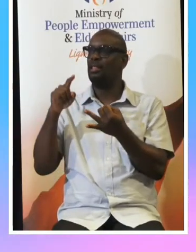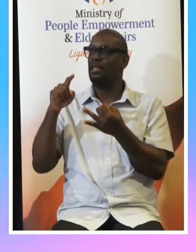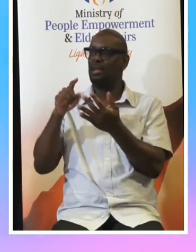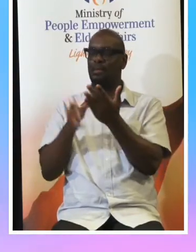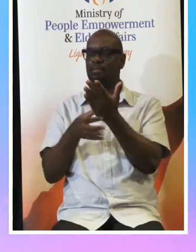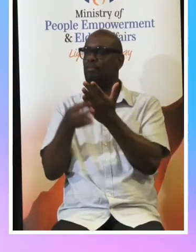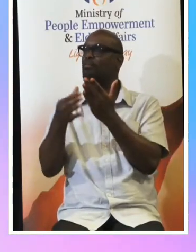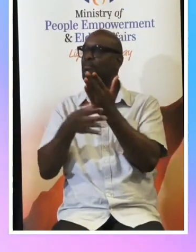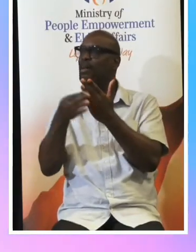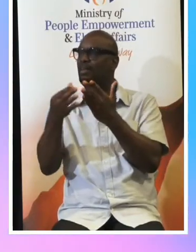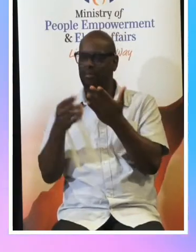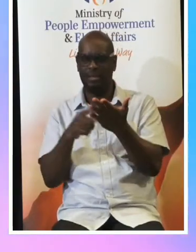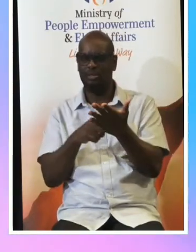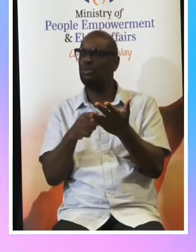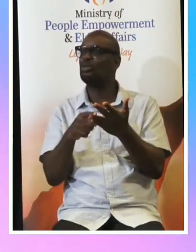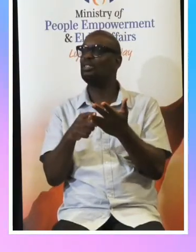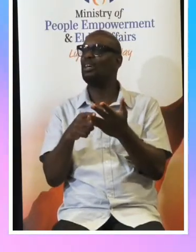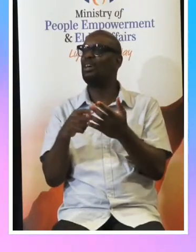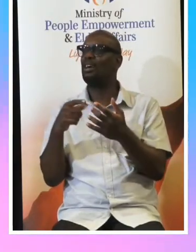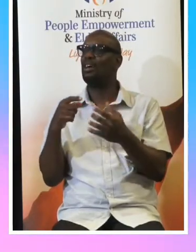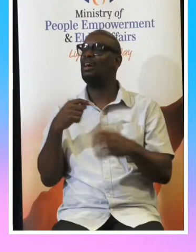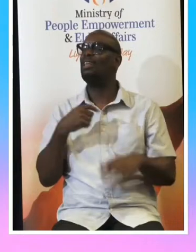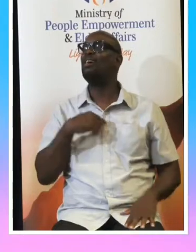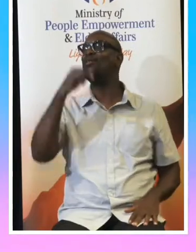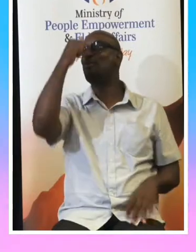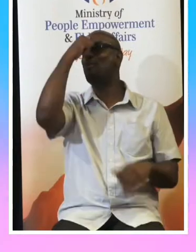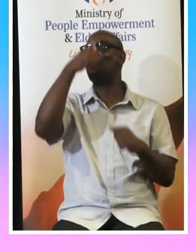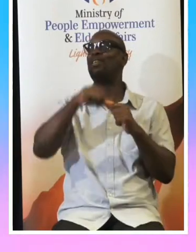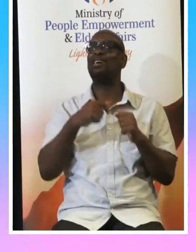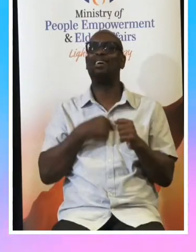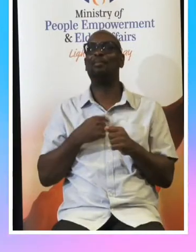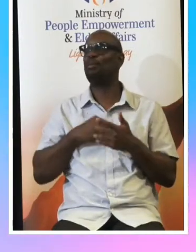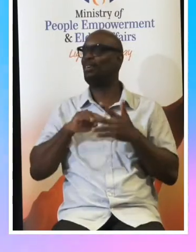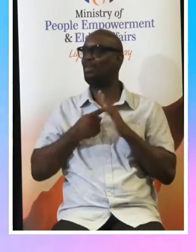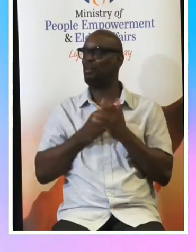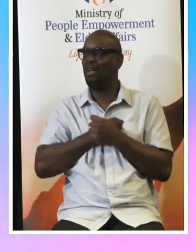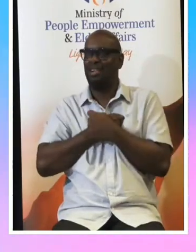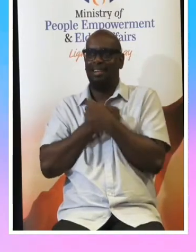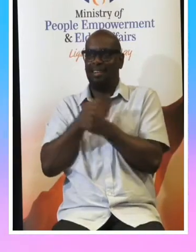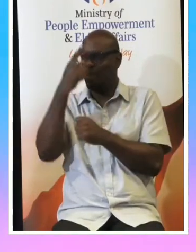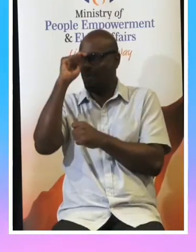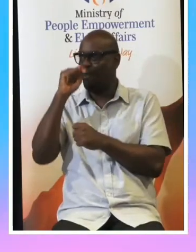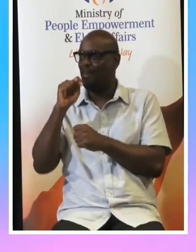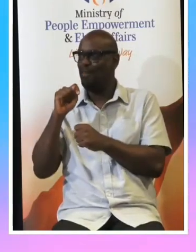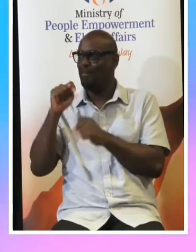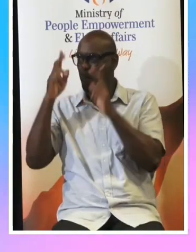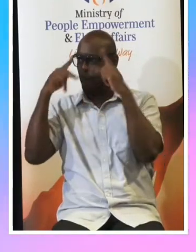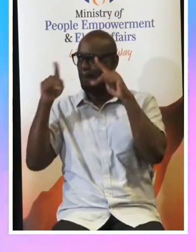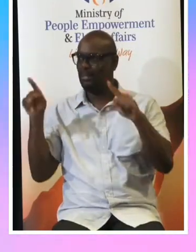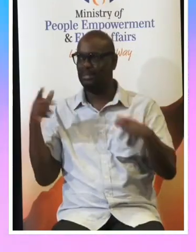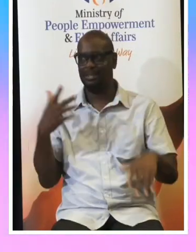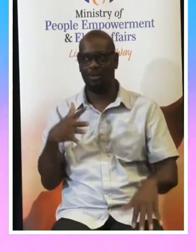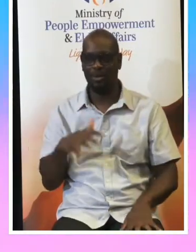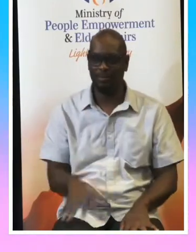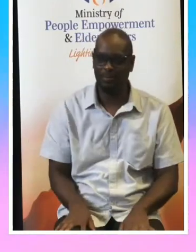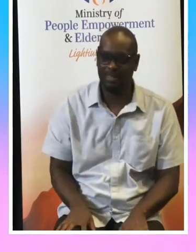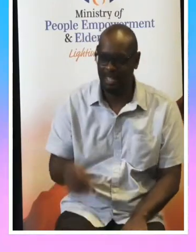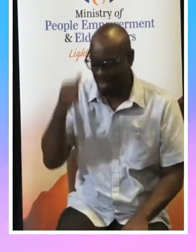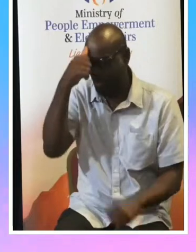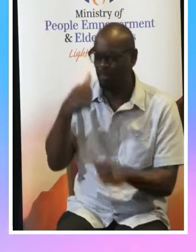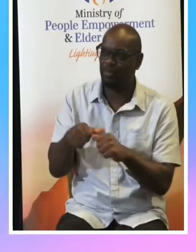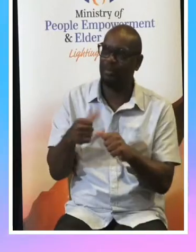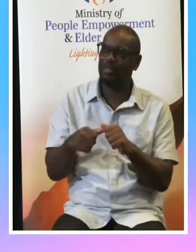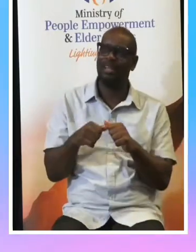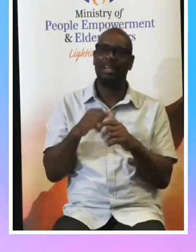politics. I recall that election as exciting, not only for its fairly historic results, but also for all of its